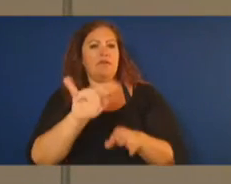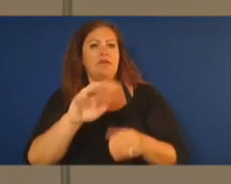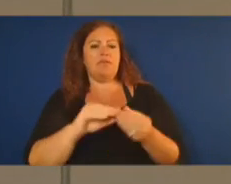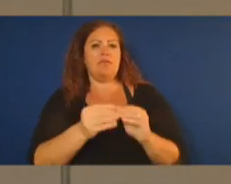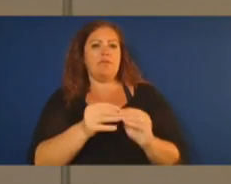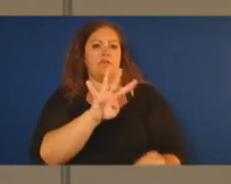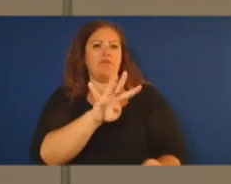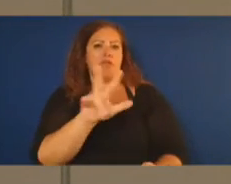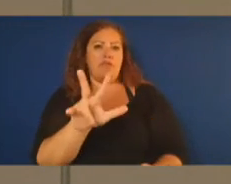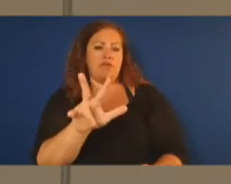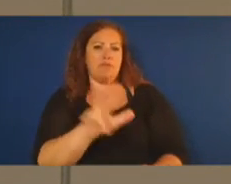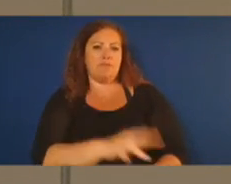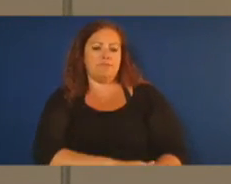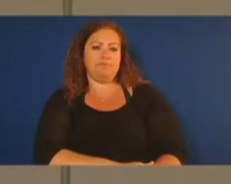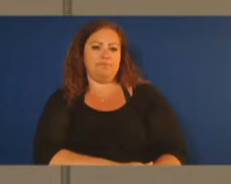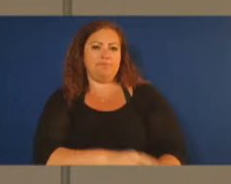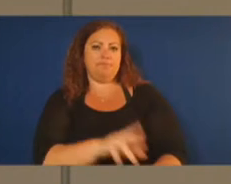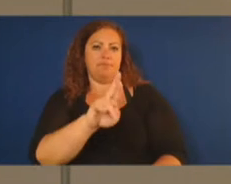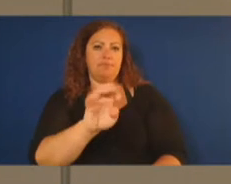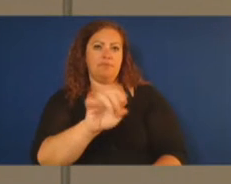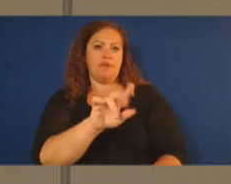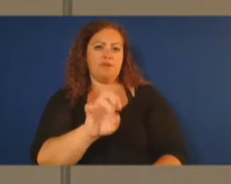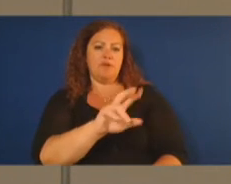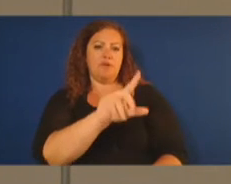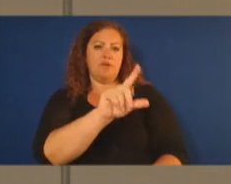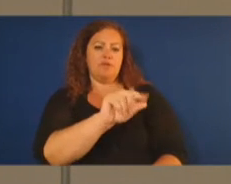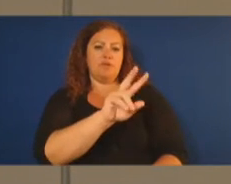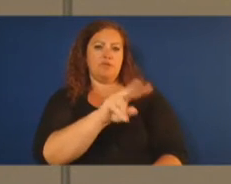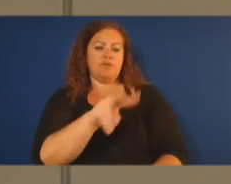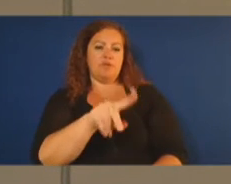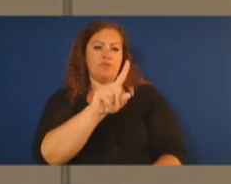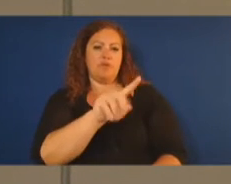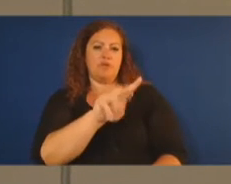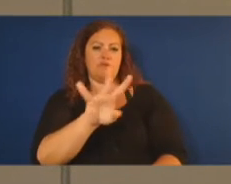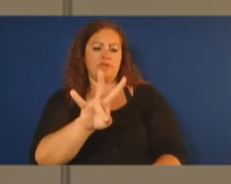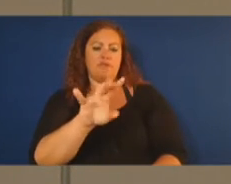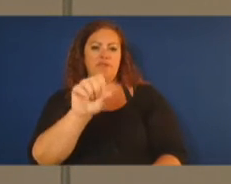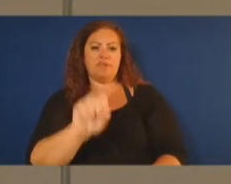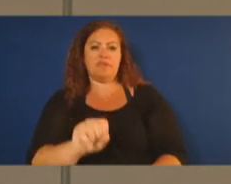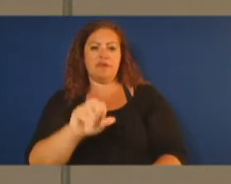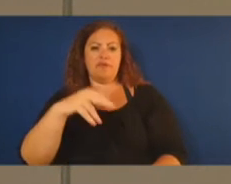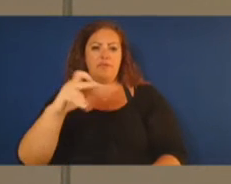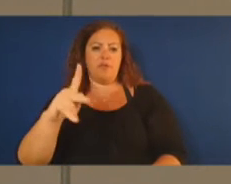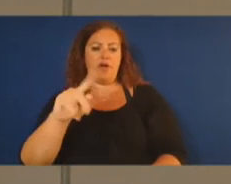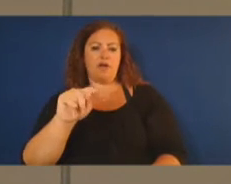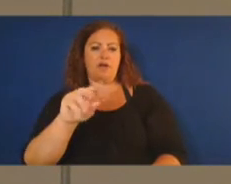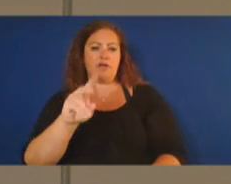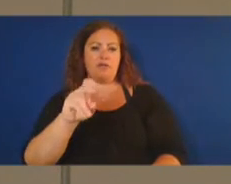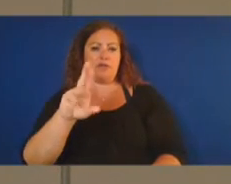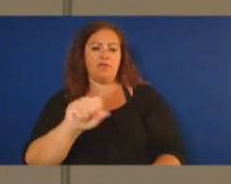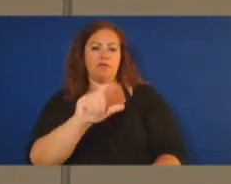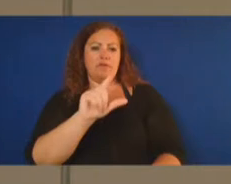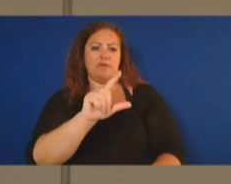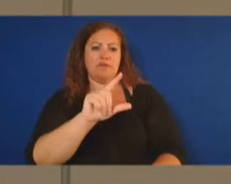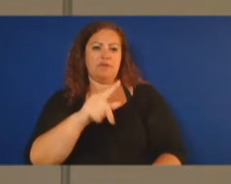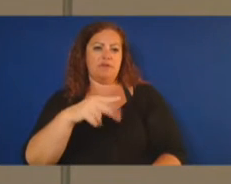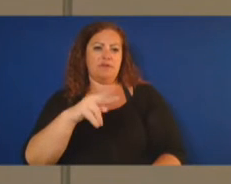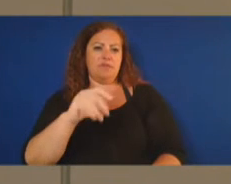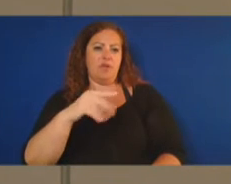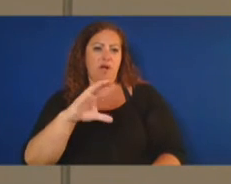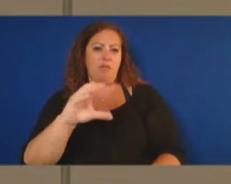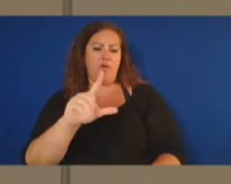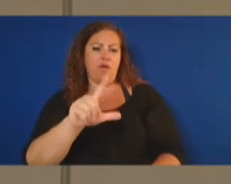43 U resoning petition 20221 147 by South Park Towers prop Co LLC on approximately